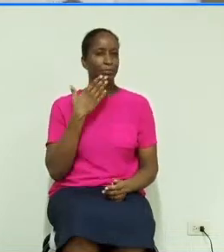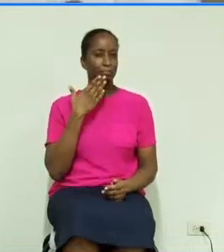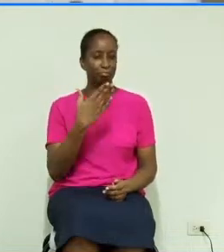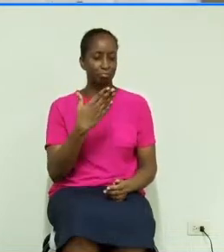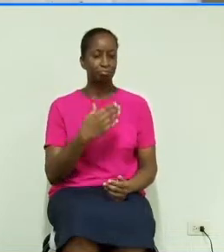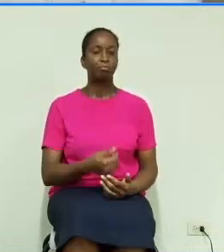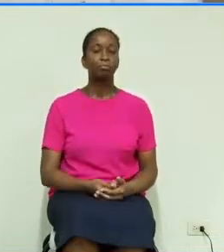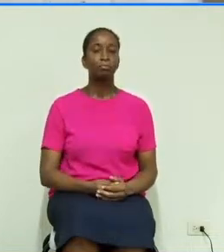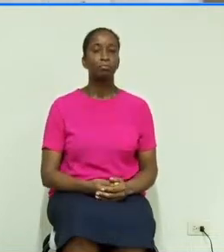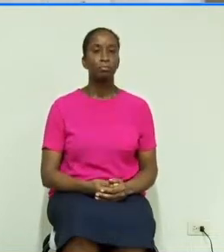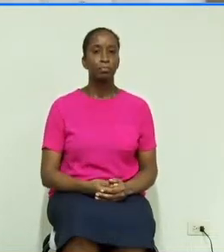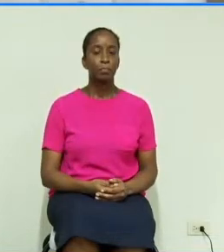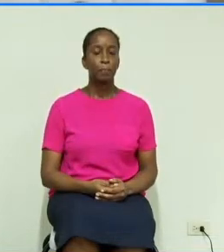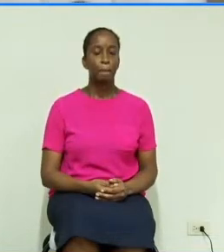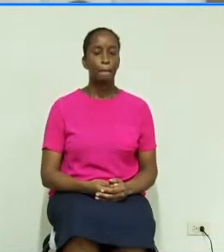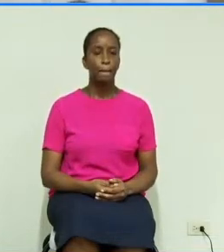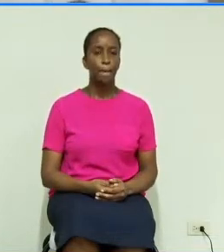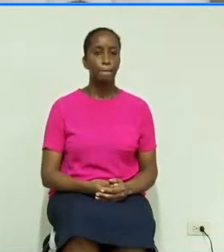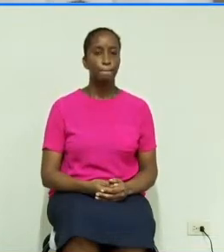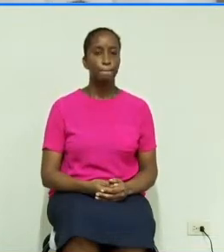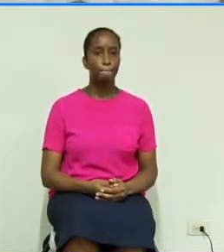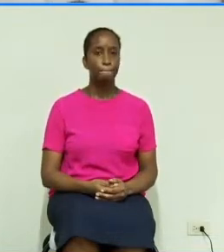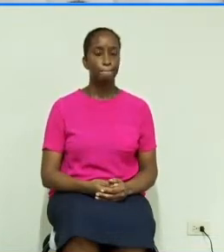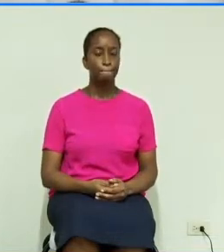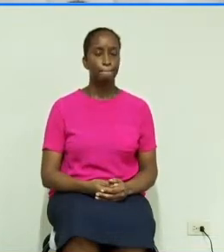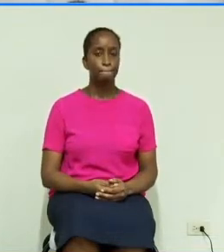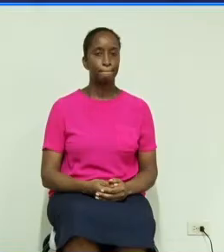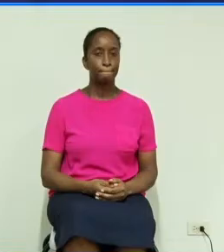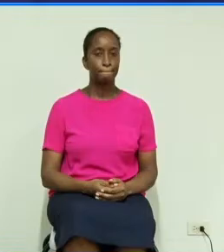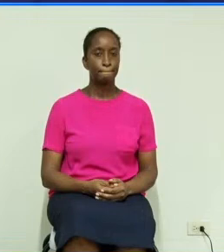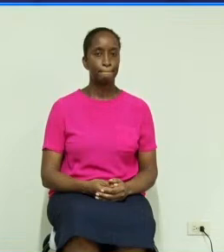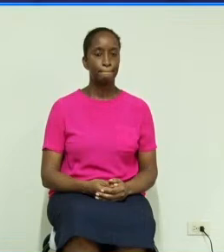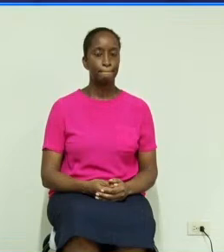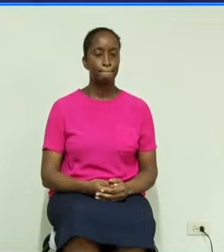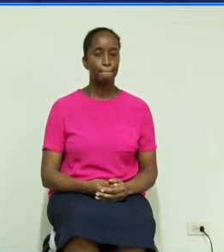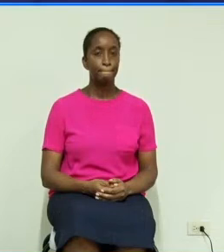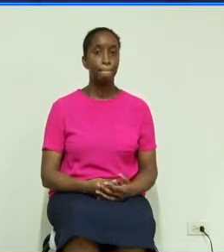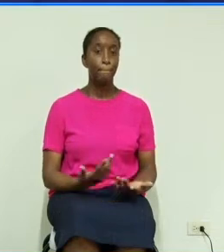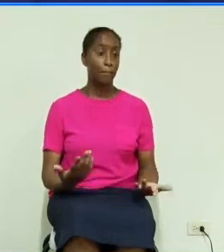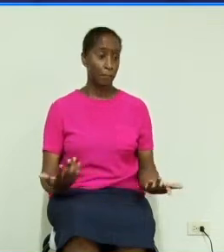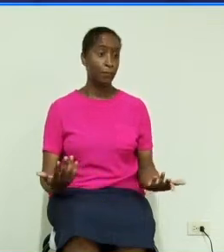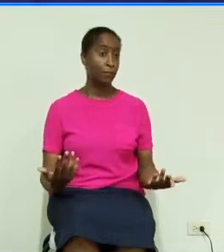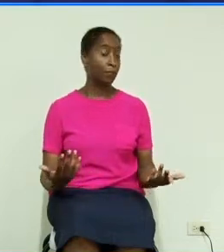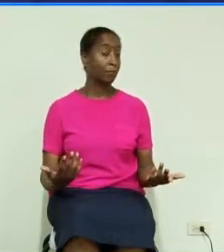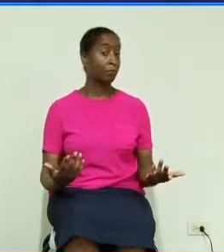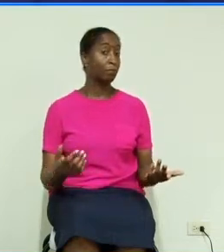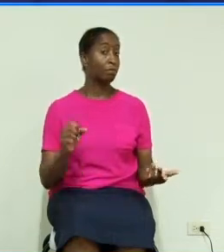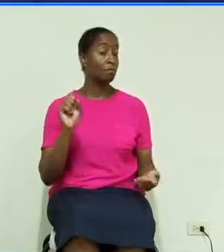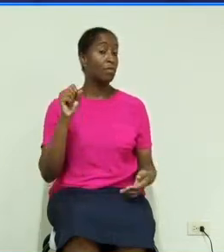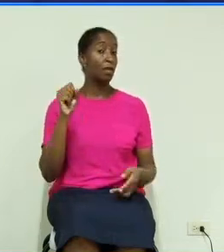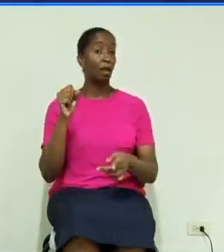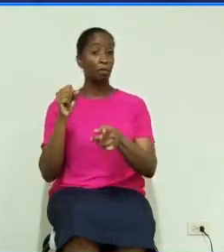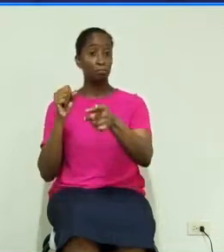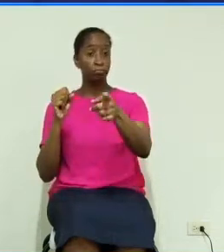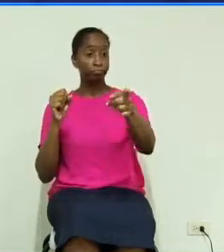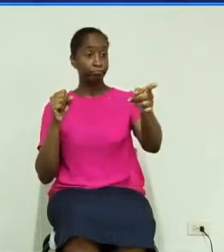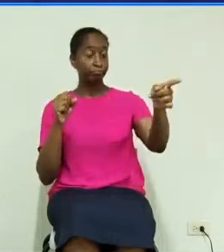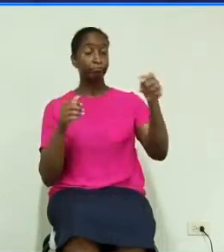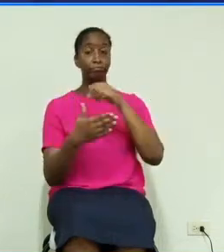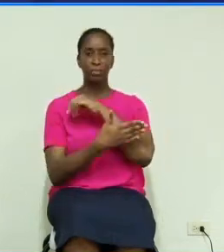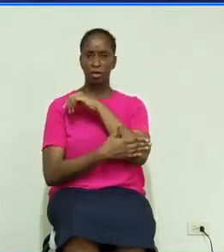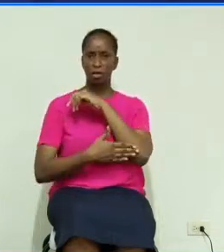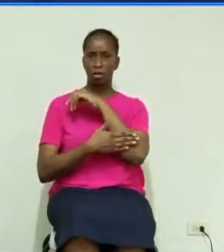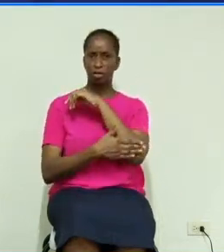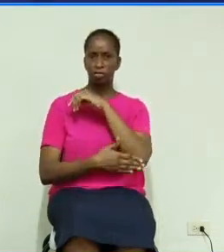first question, we have countries that have unicameral legislatures, right? And what has happened in